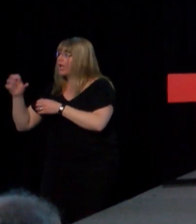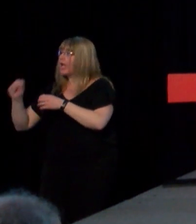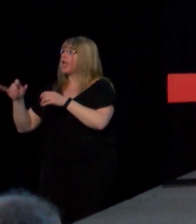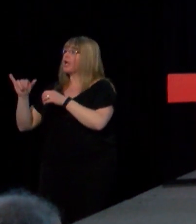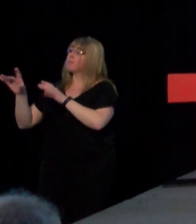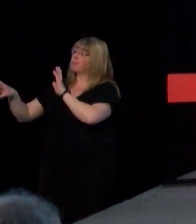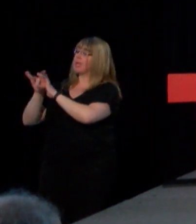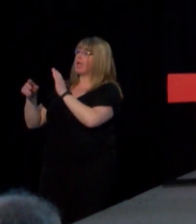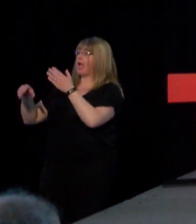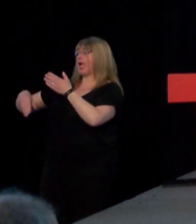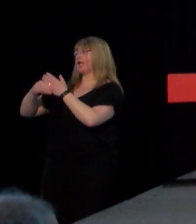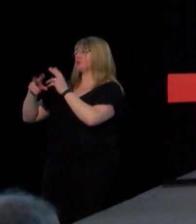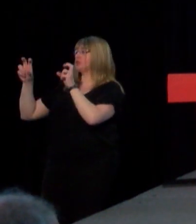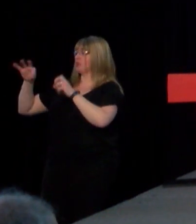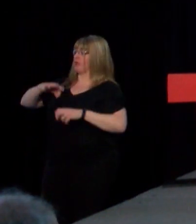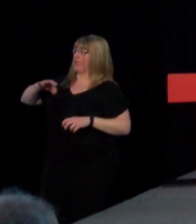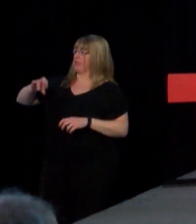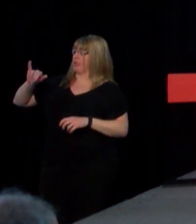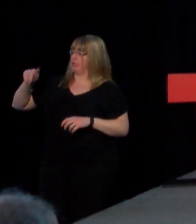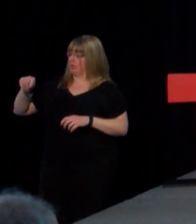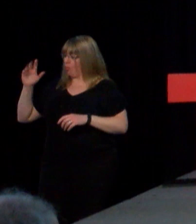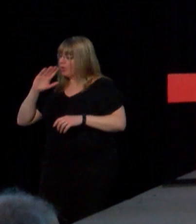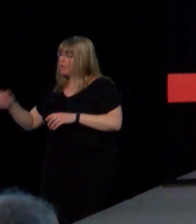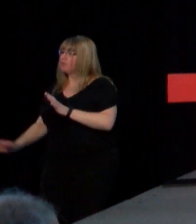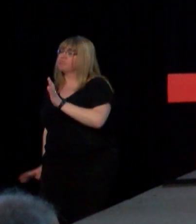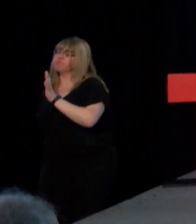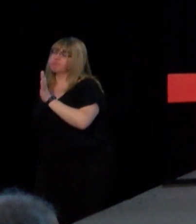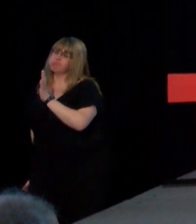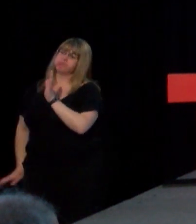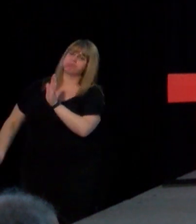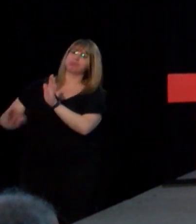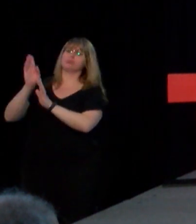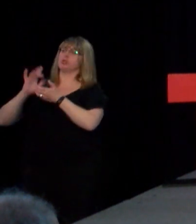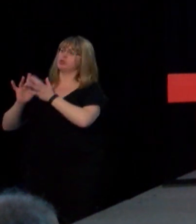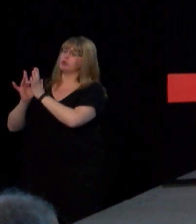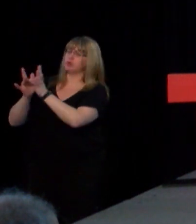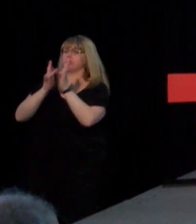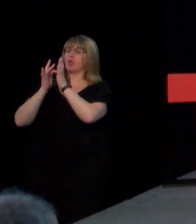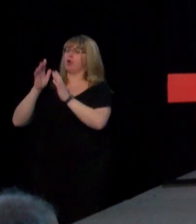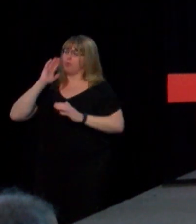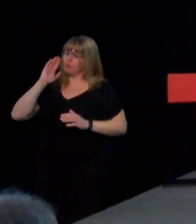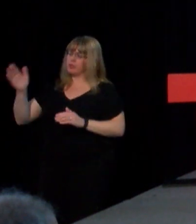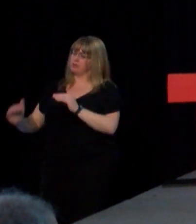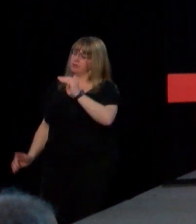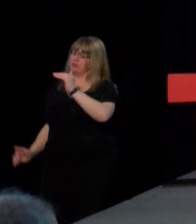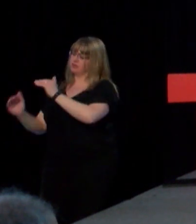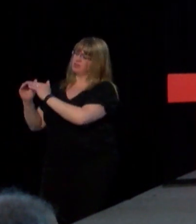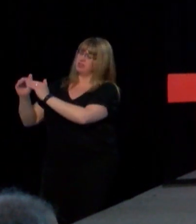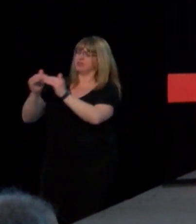language will rise above the rest and demonstrate the true meaning of equitability for deaf and hard of